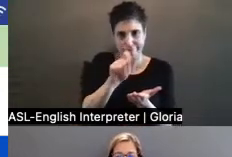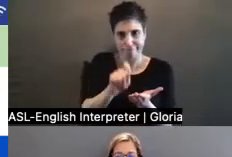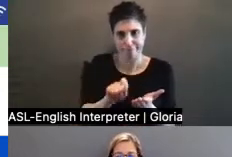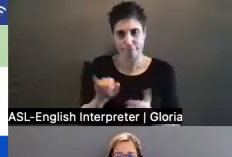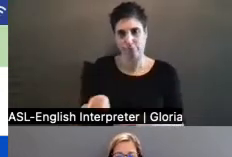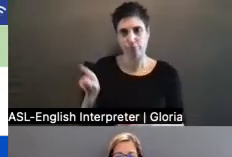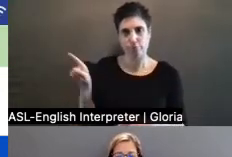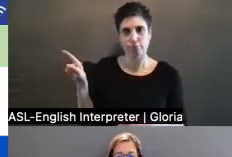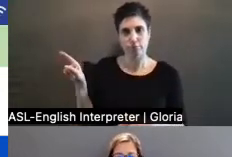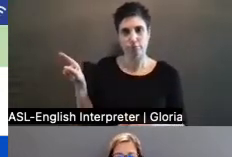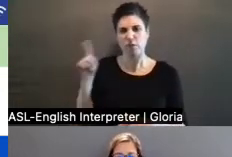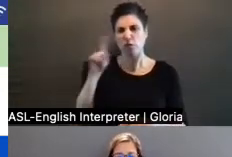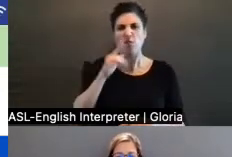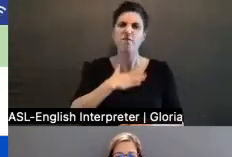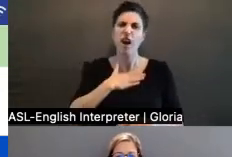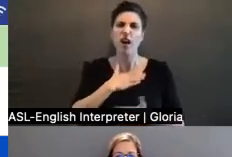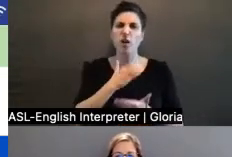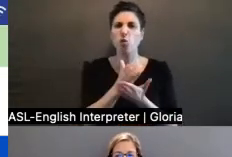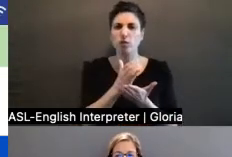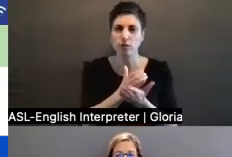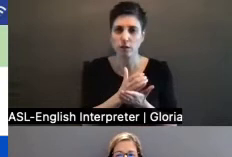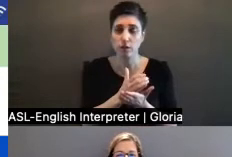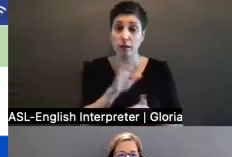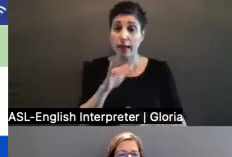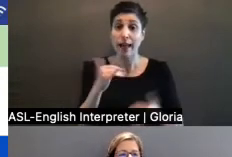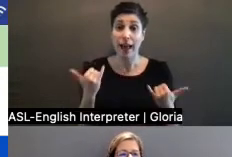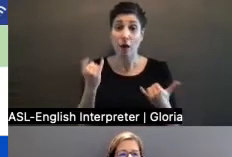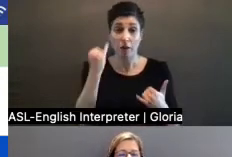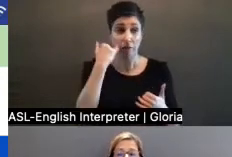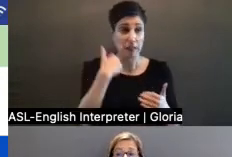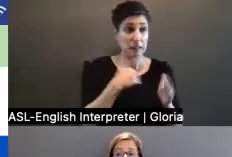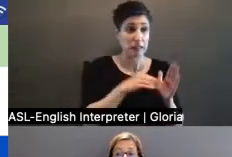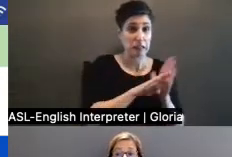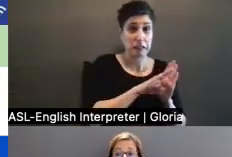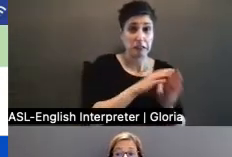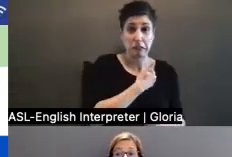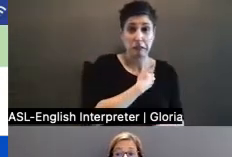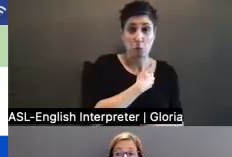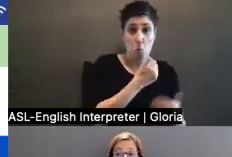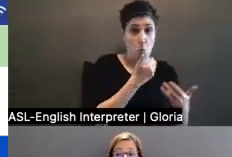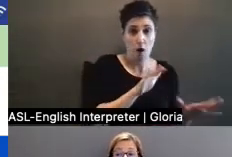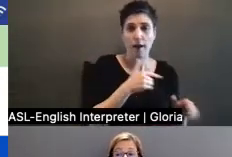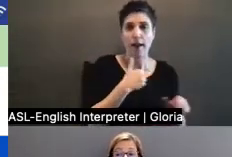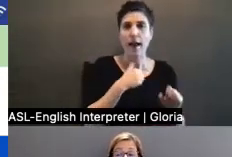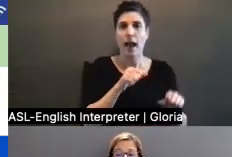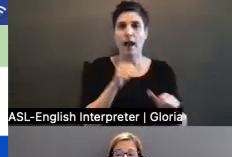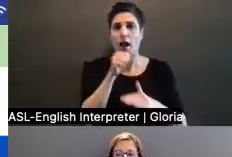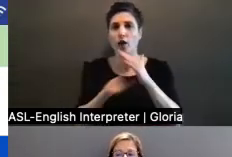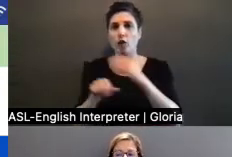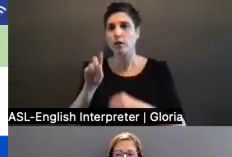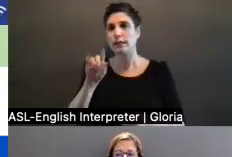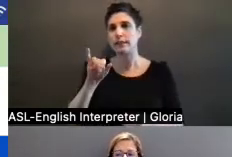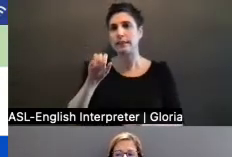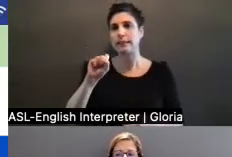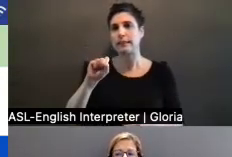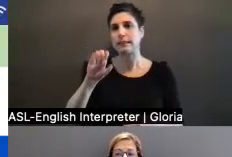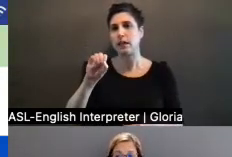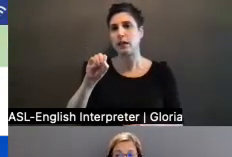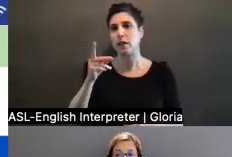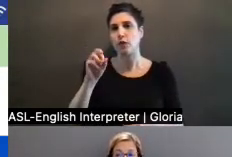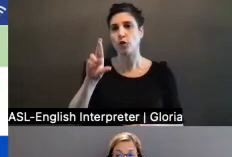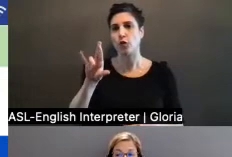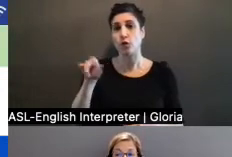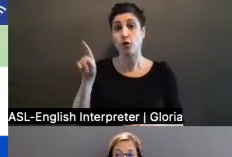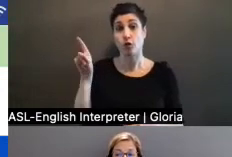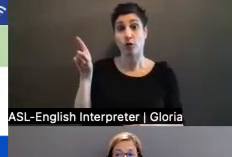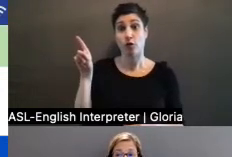But I can go to discover, and this goes back into actual theme Kahoots that you can find here. So there